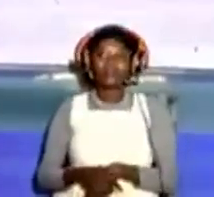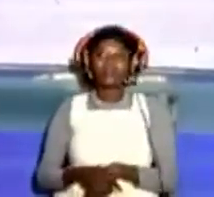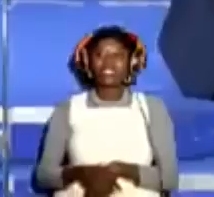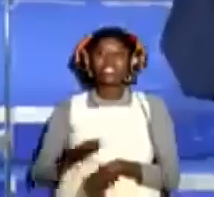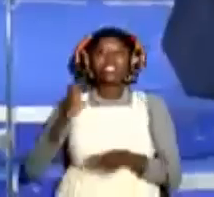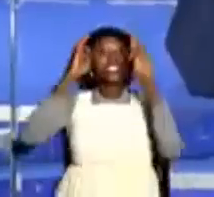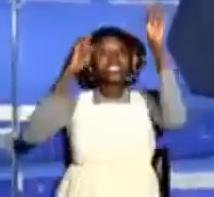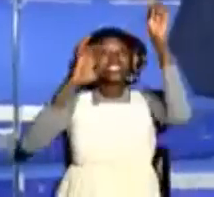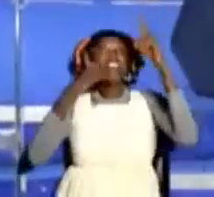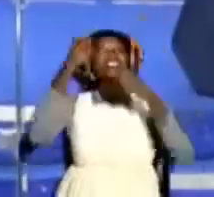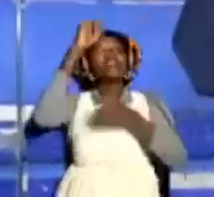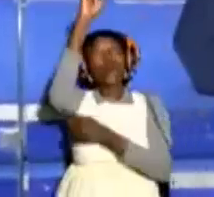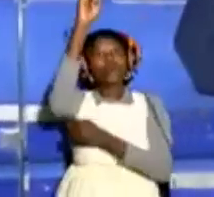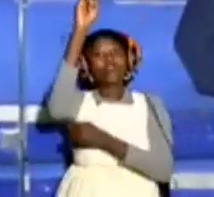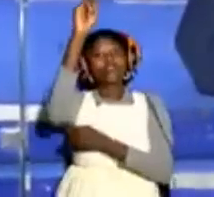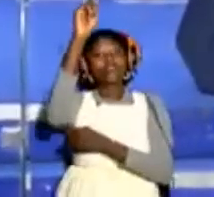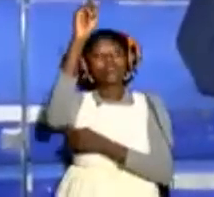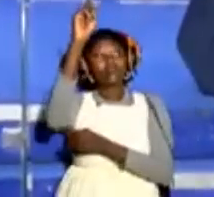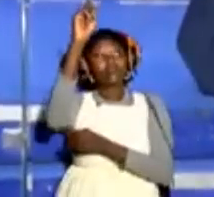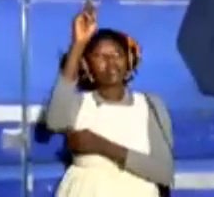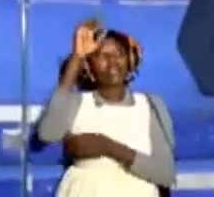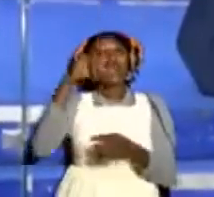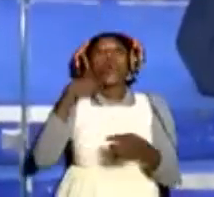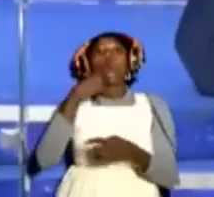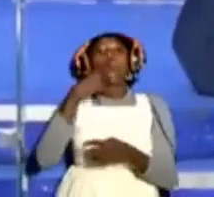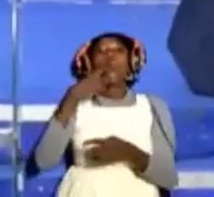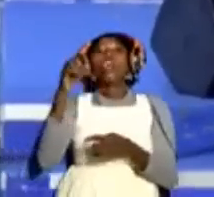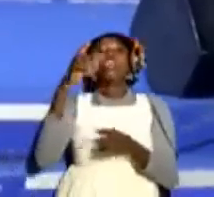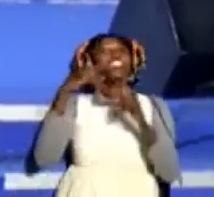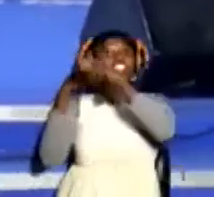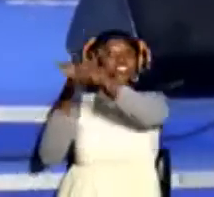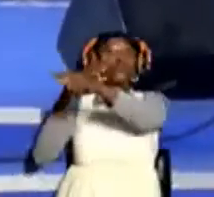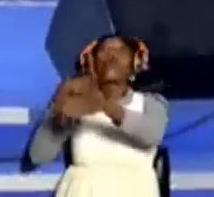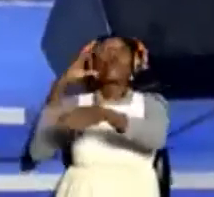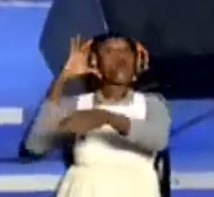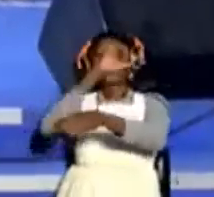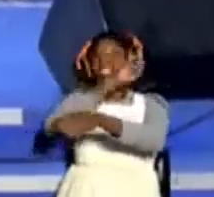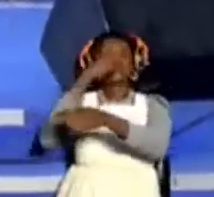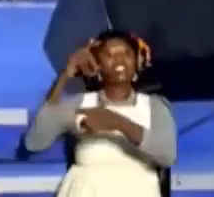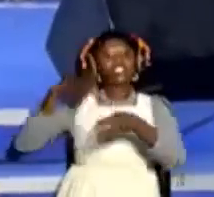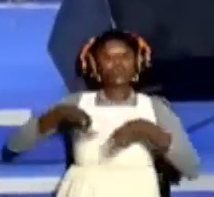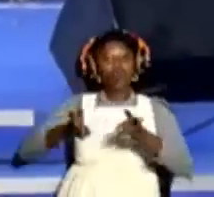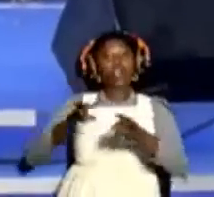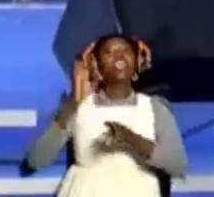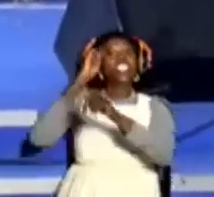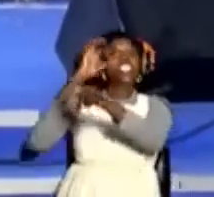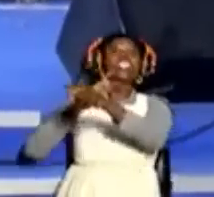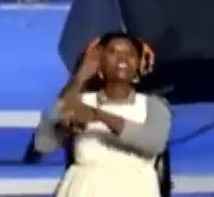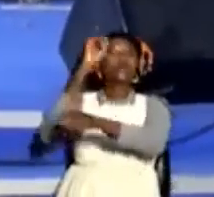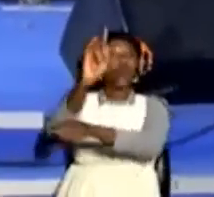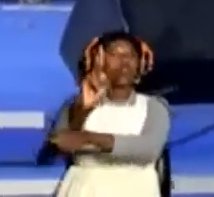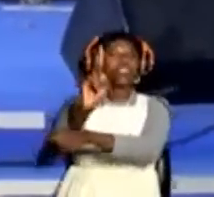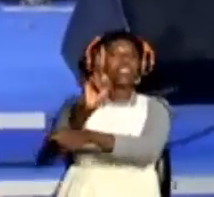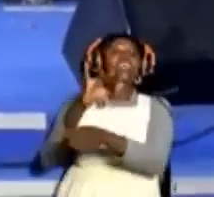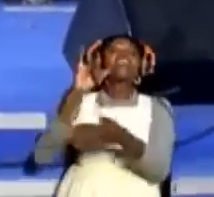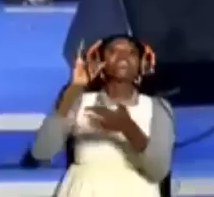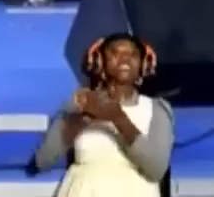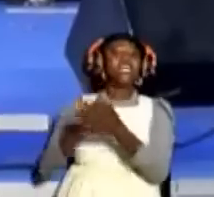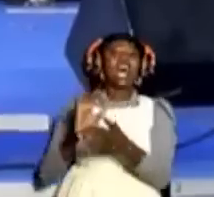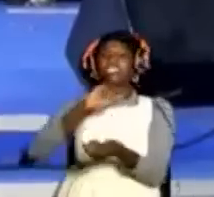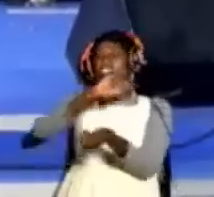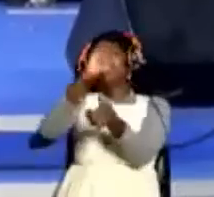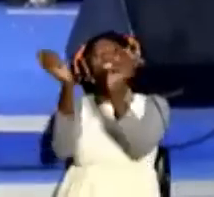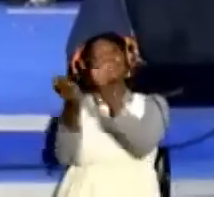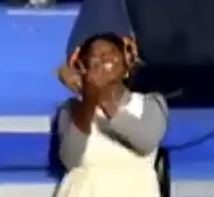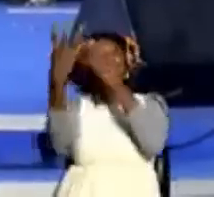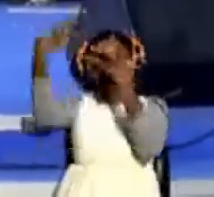He is the one who has missed the road. Is the one who is like a